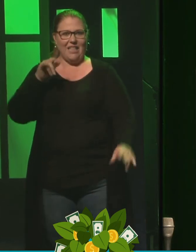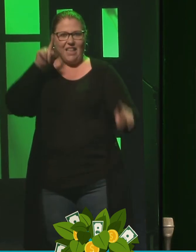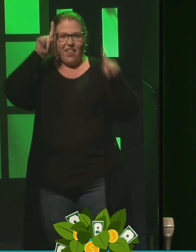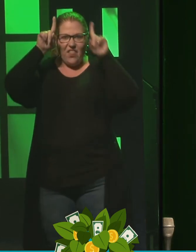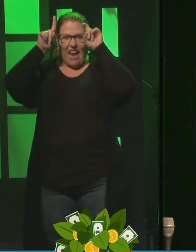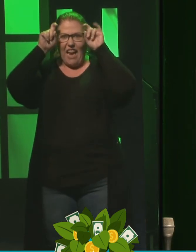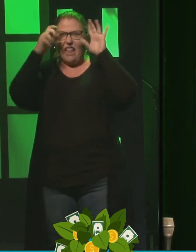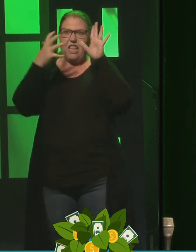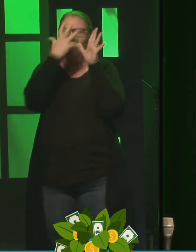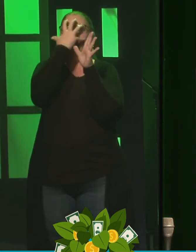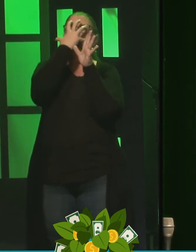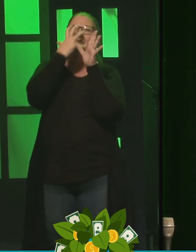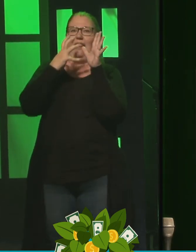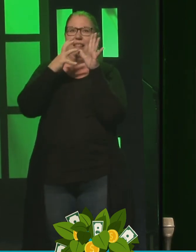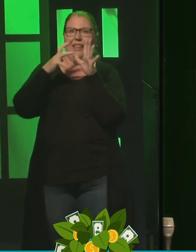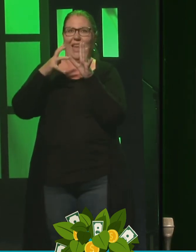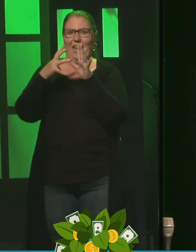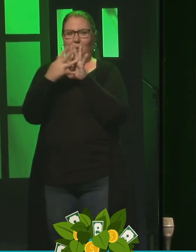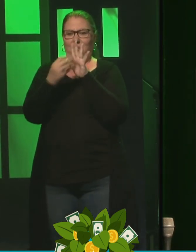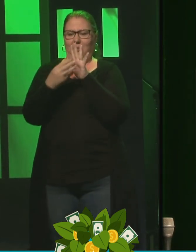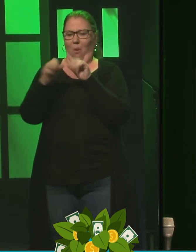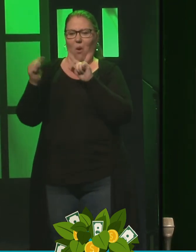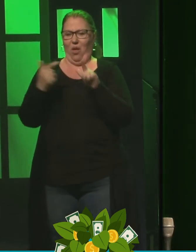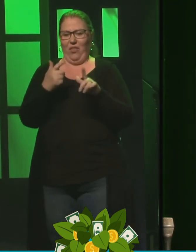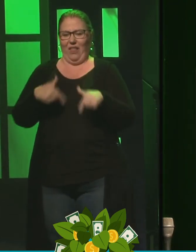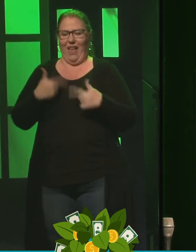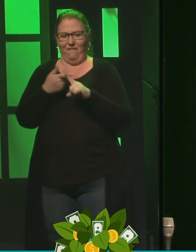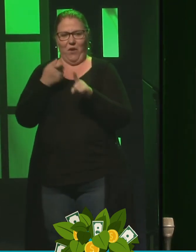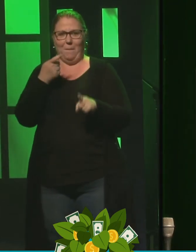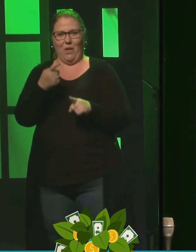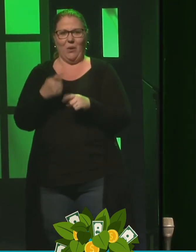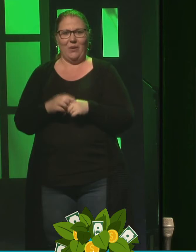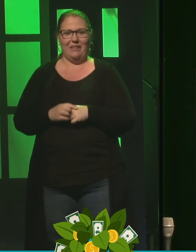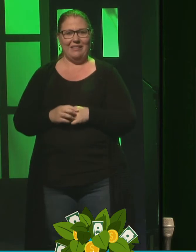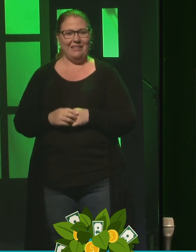grabbed your face, sucking the life out of you.